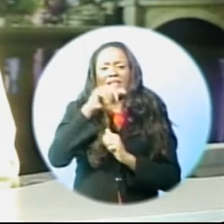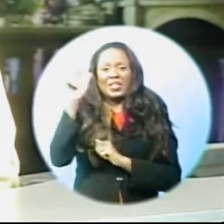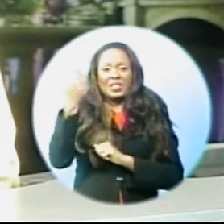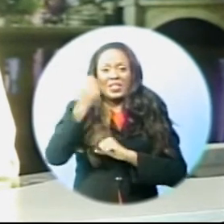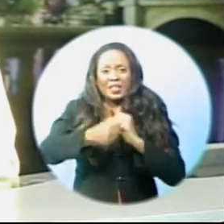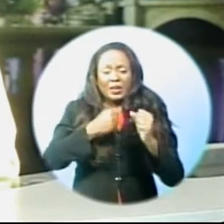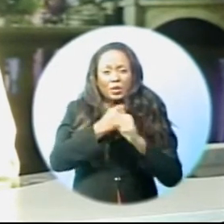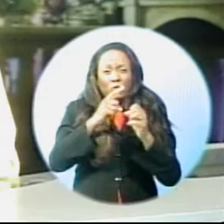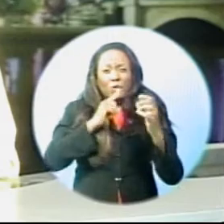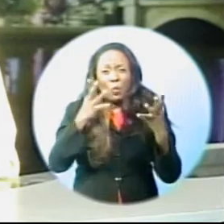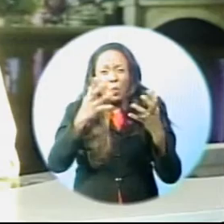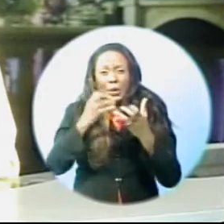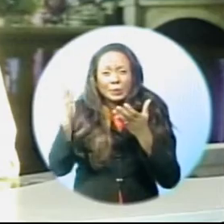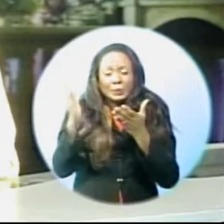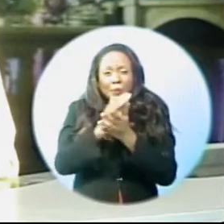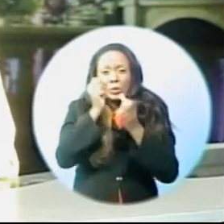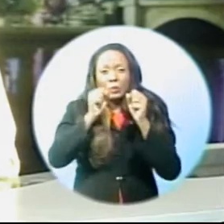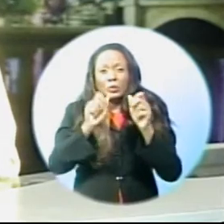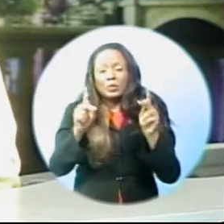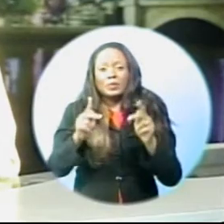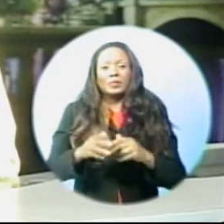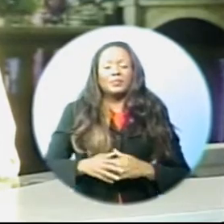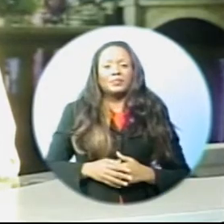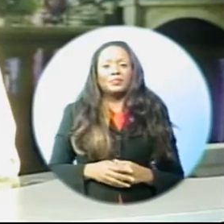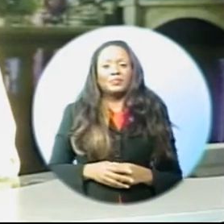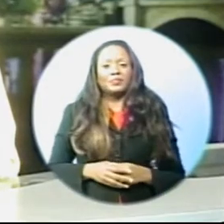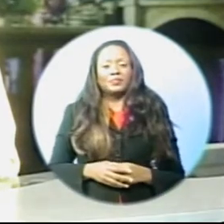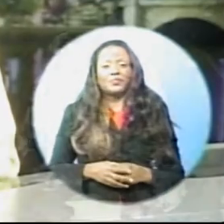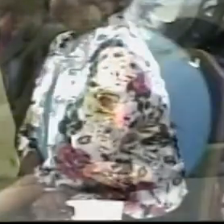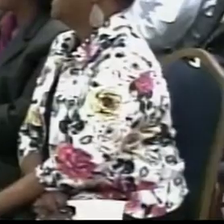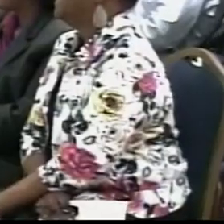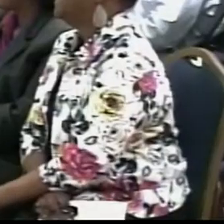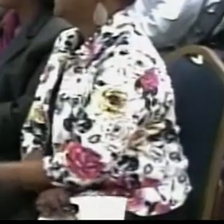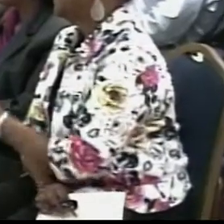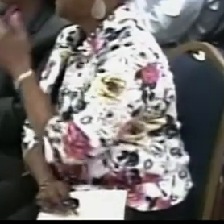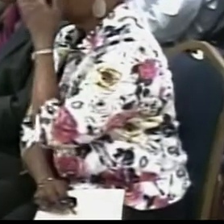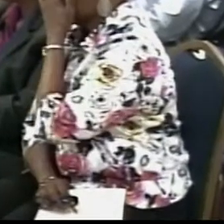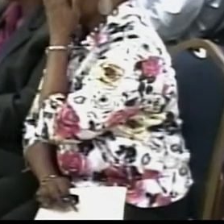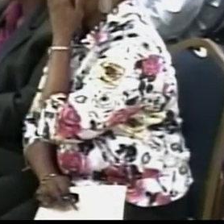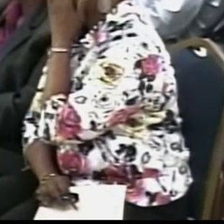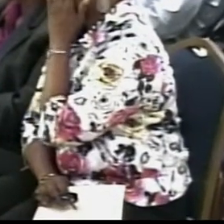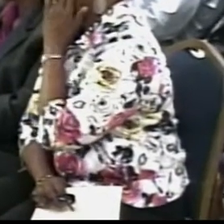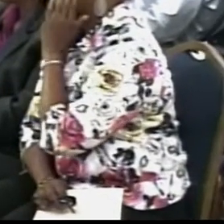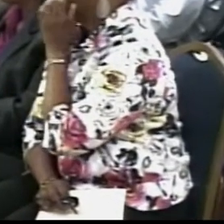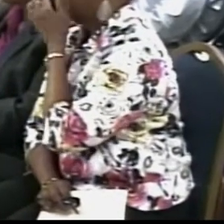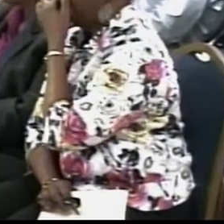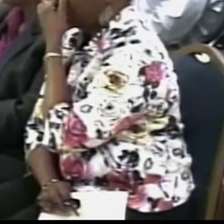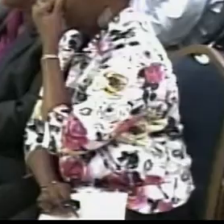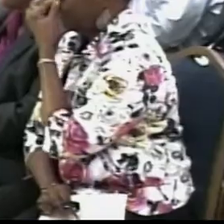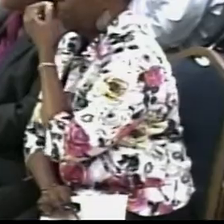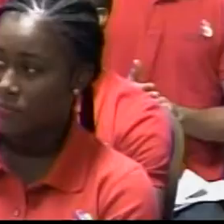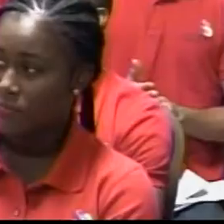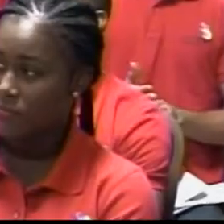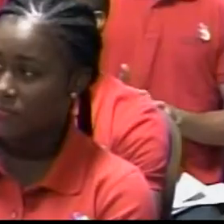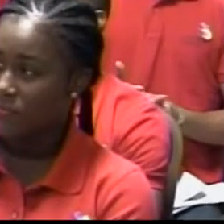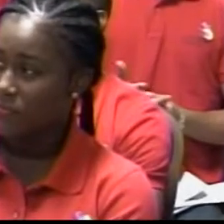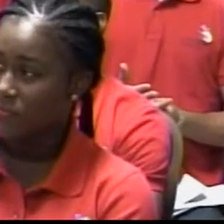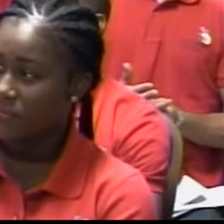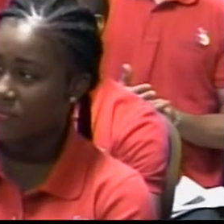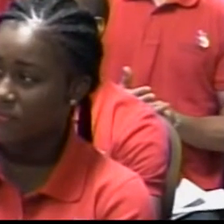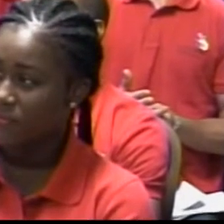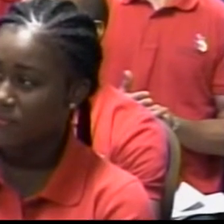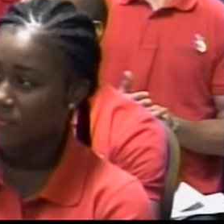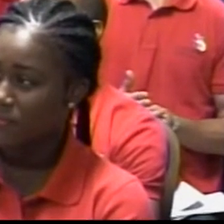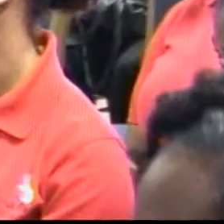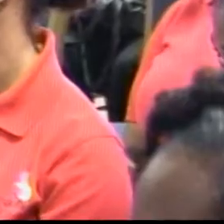it will capitalize on opportunities. Executive Director of the TVET Council, Henderson Eastman, launched the competition, which judges